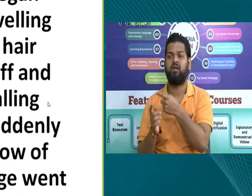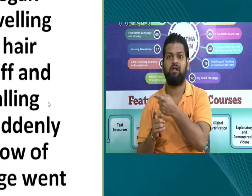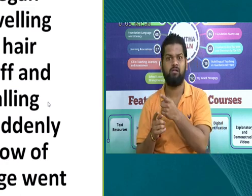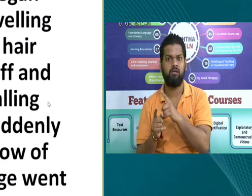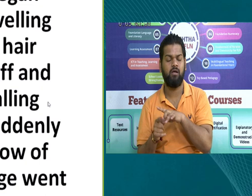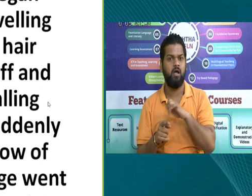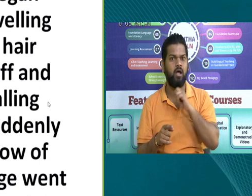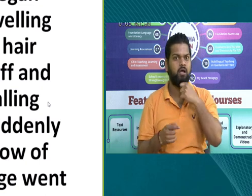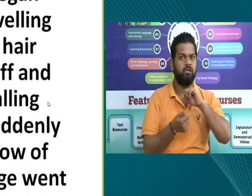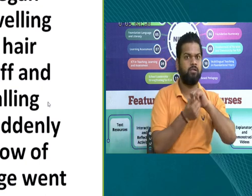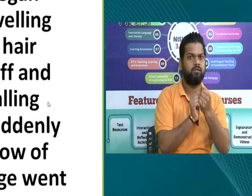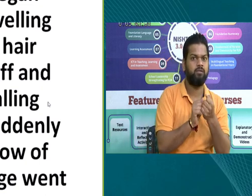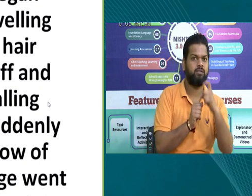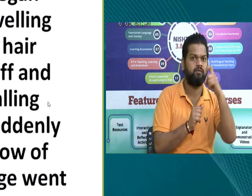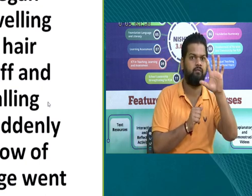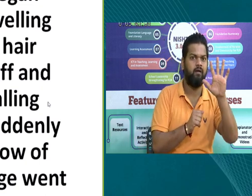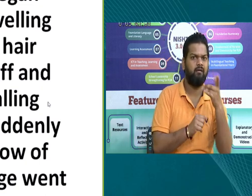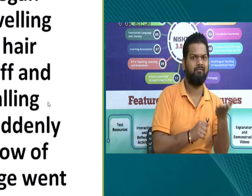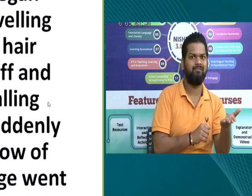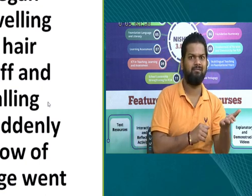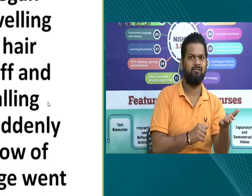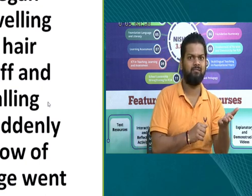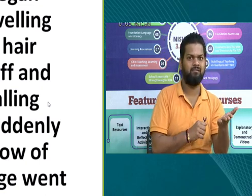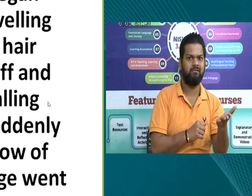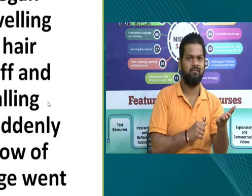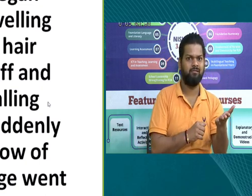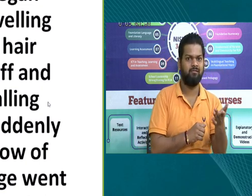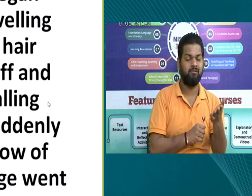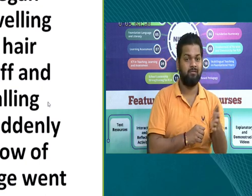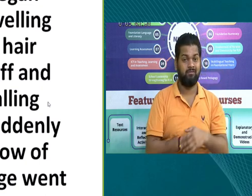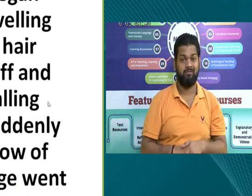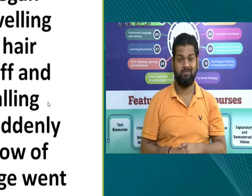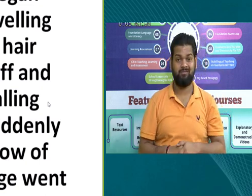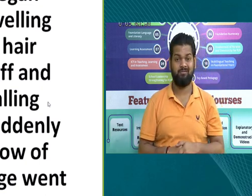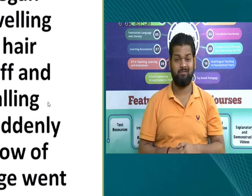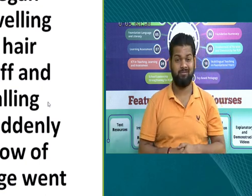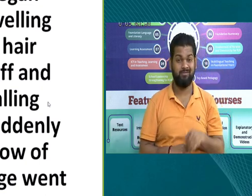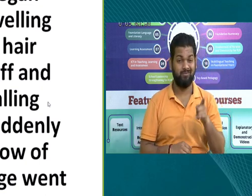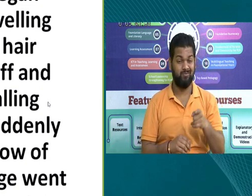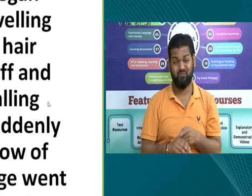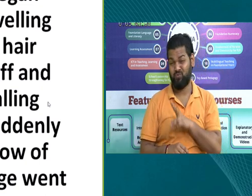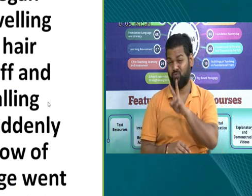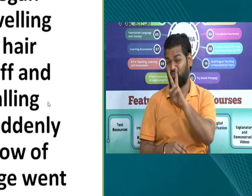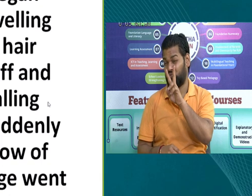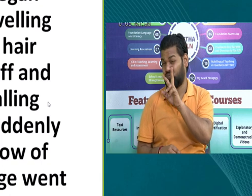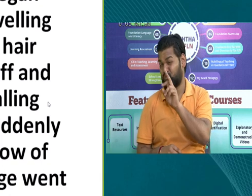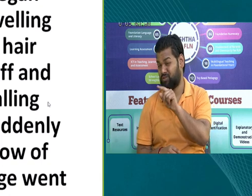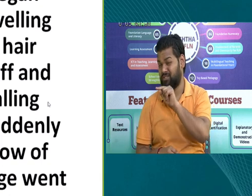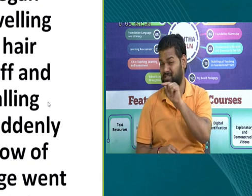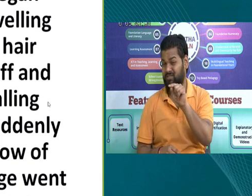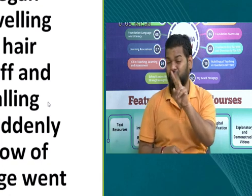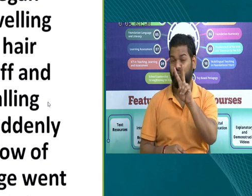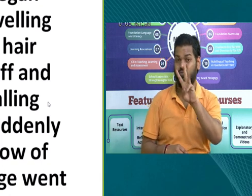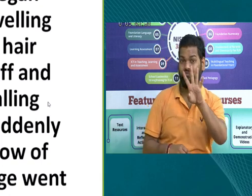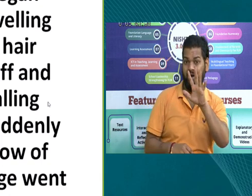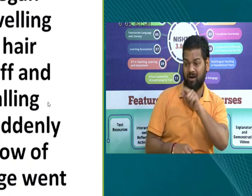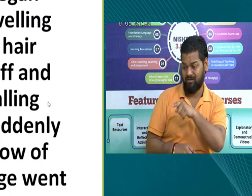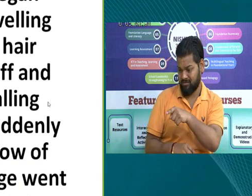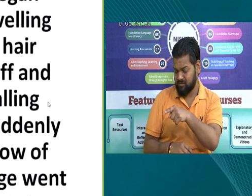75, and his age went from 20 to 75. Wow. It was such a